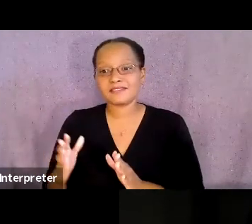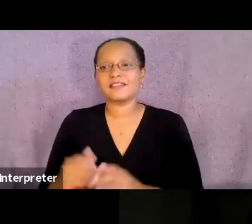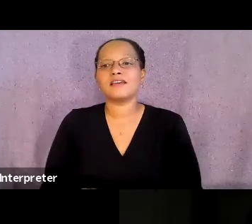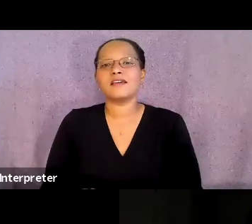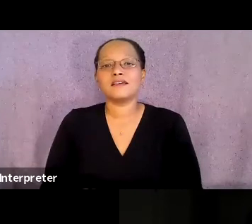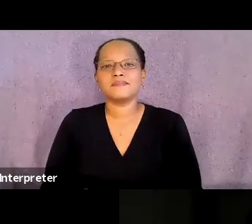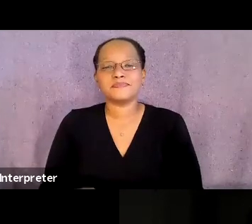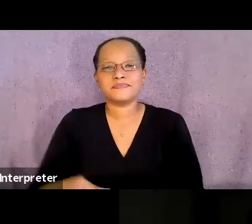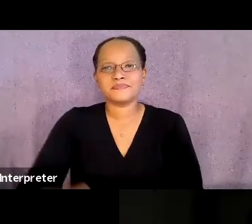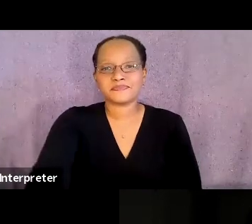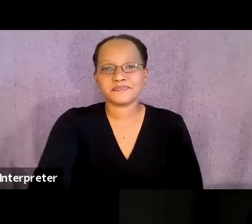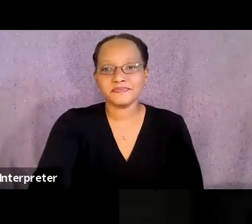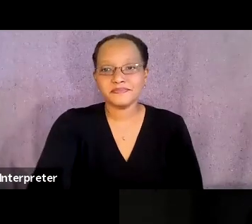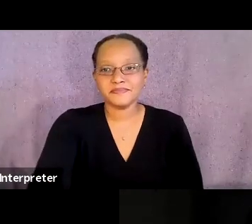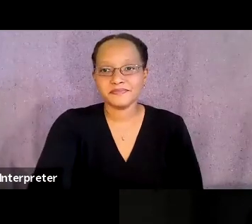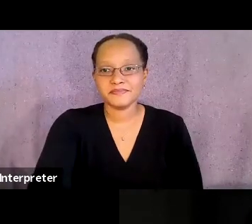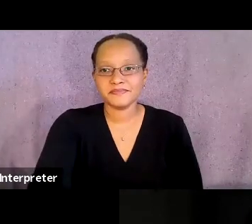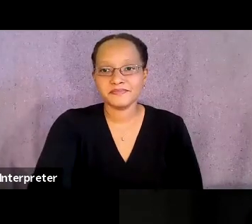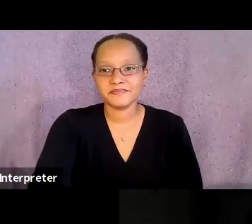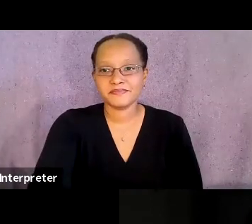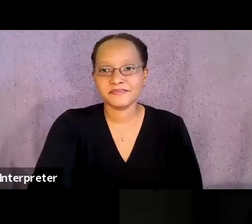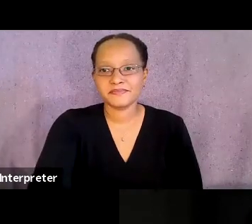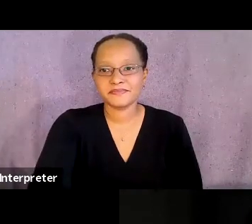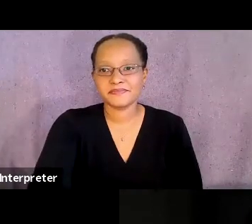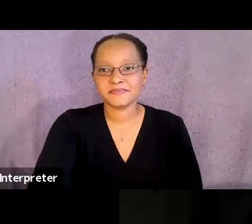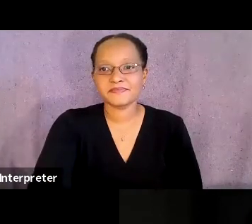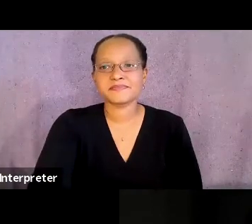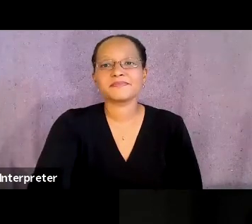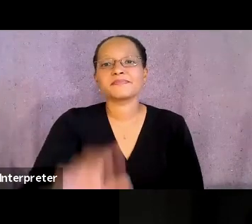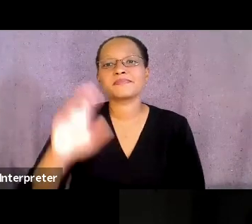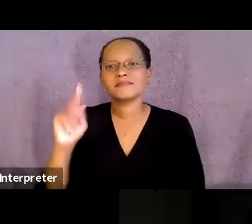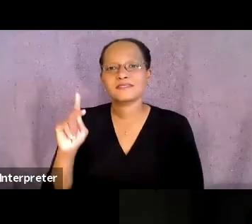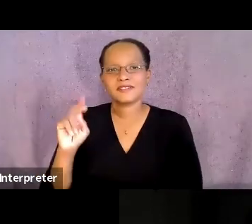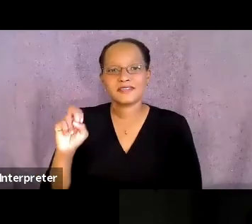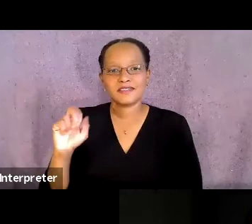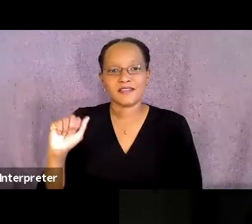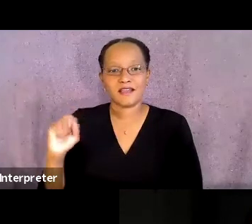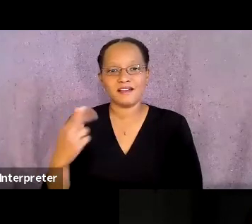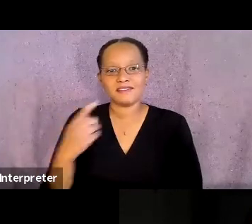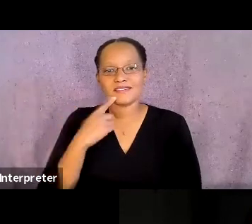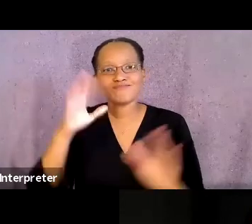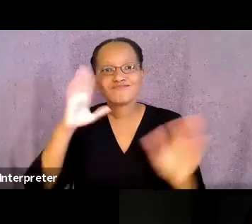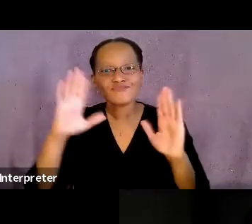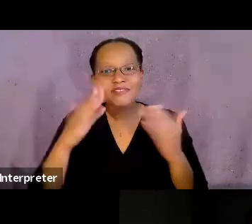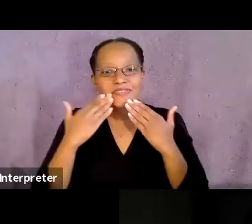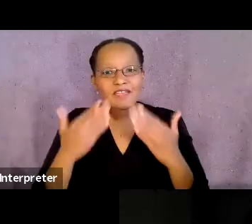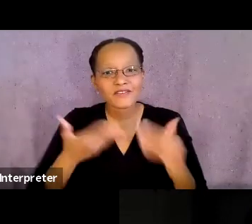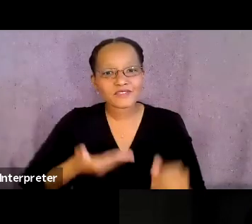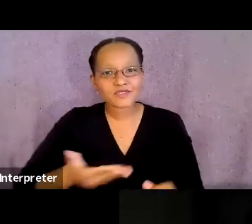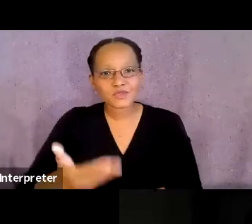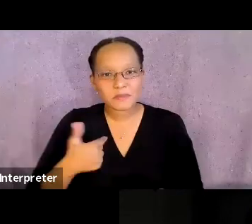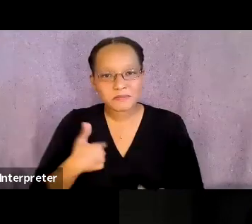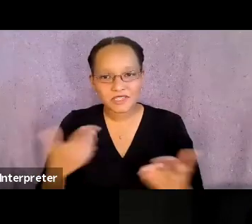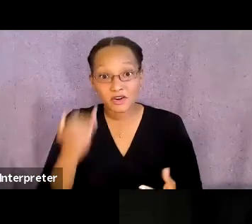Keah. Hi, first of all, thank you for having me. For people who don't know me, my name is Keah